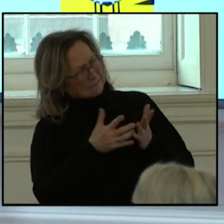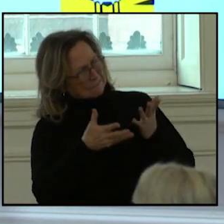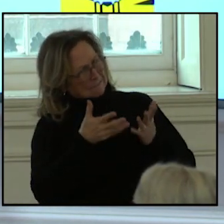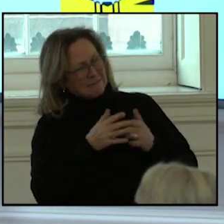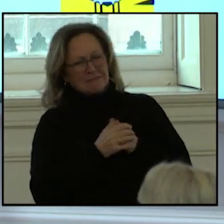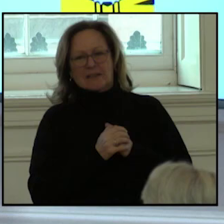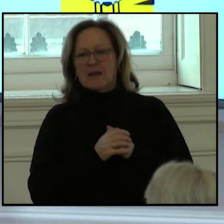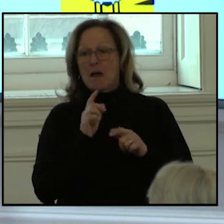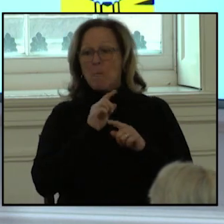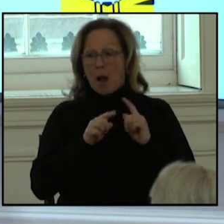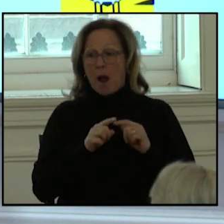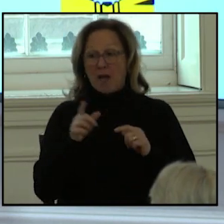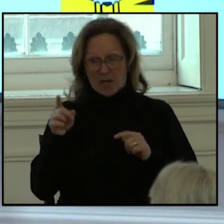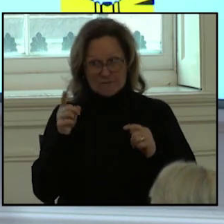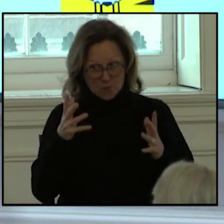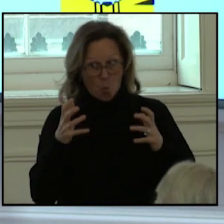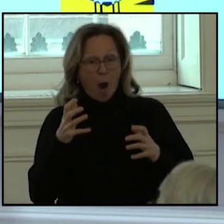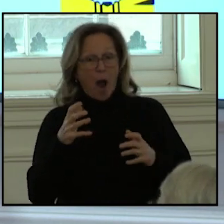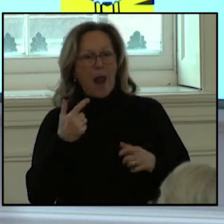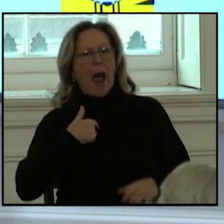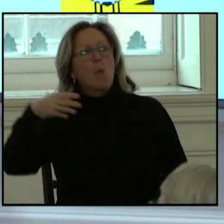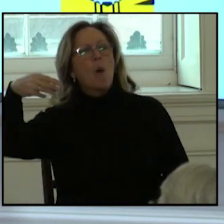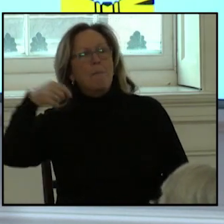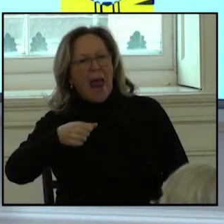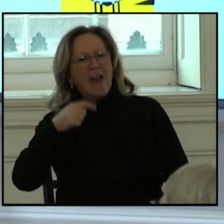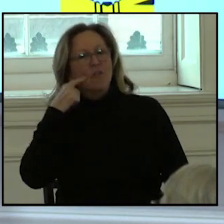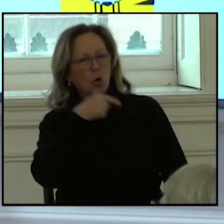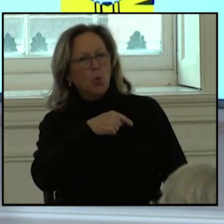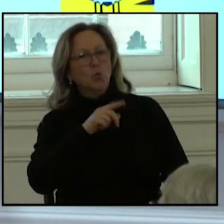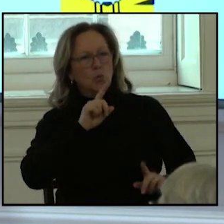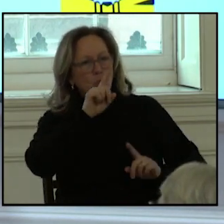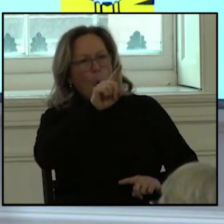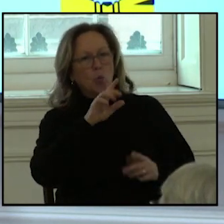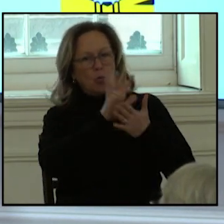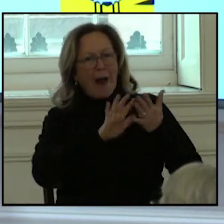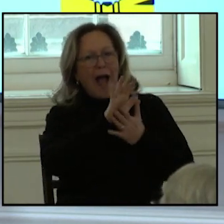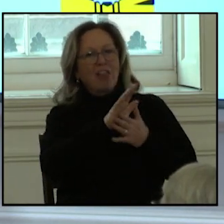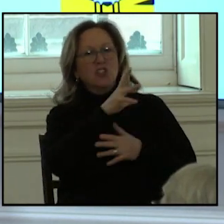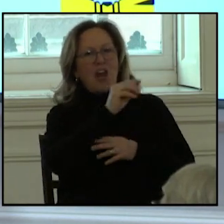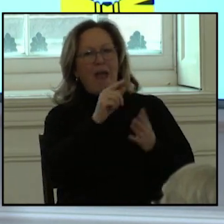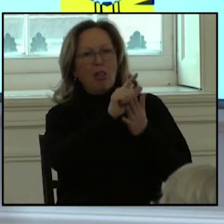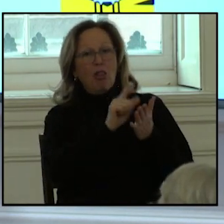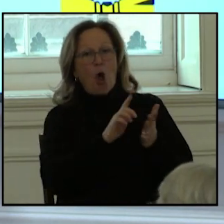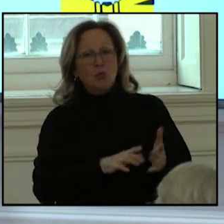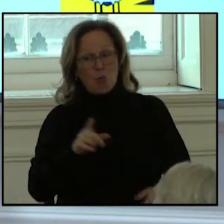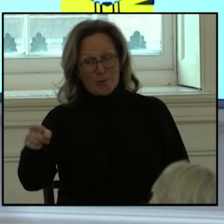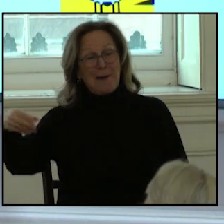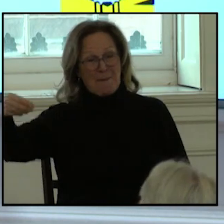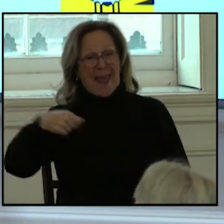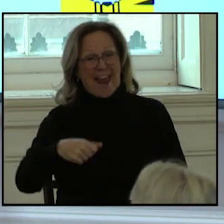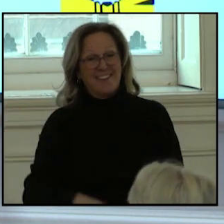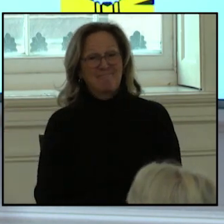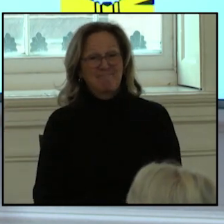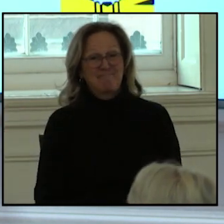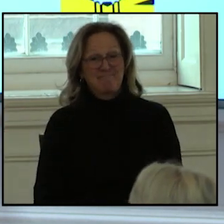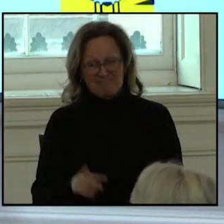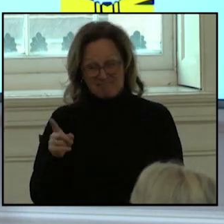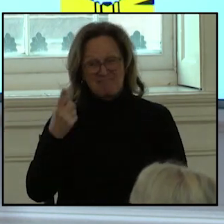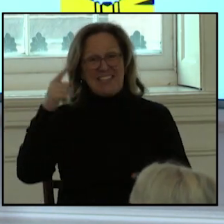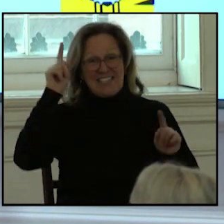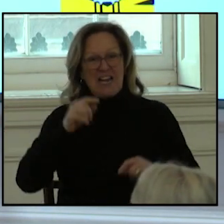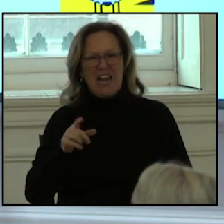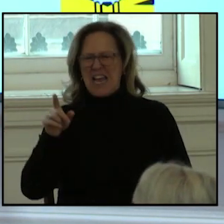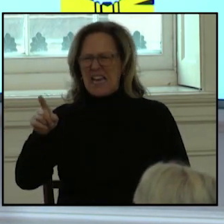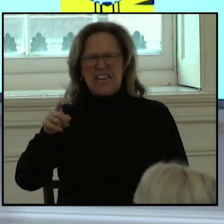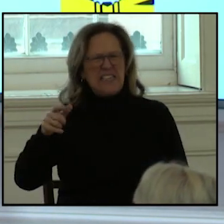want to be, I will pay for you to go to college and law school. And he did. And he didn't just pay, he